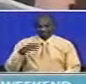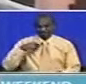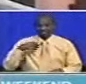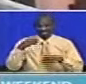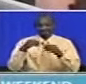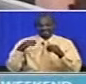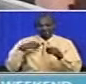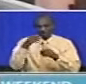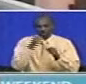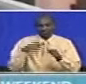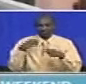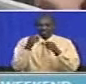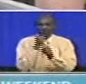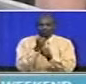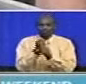vijana watafanya kazi lini?